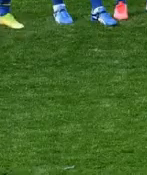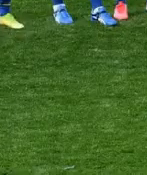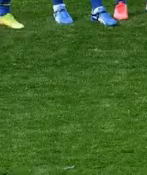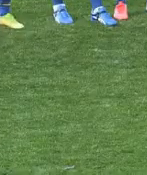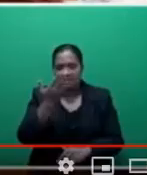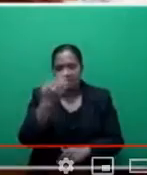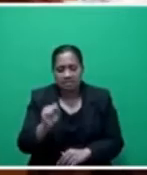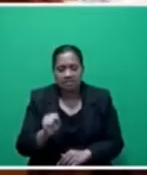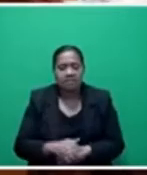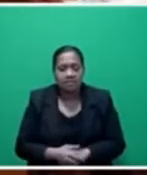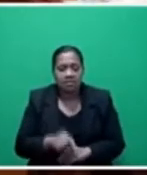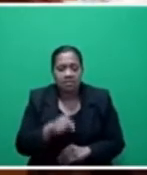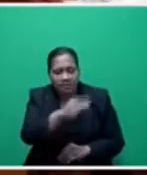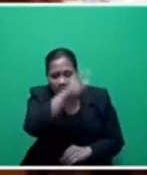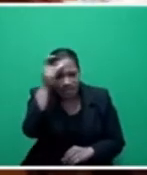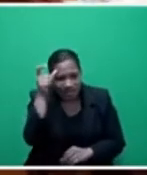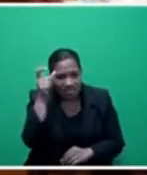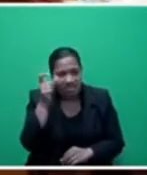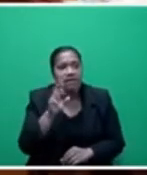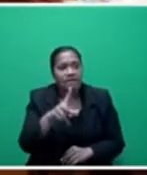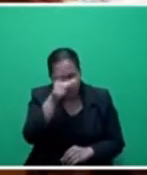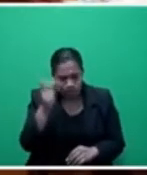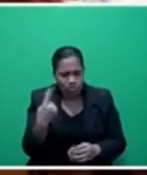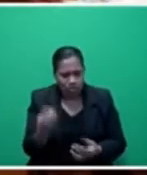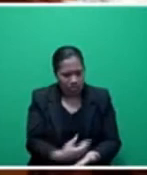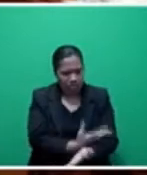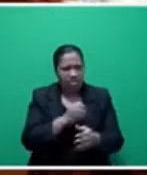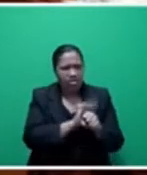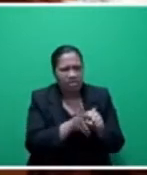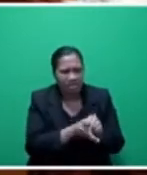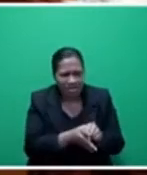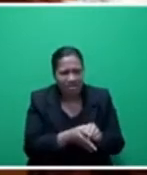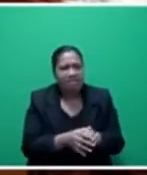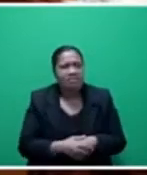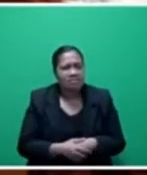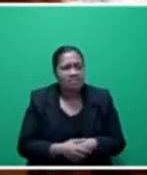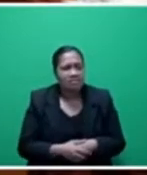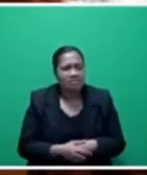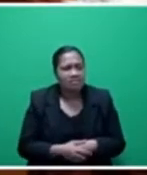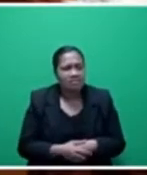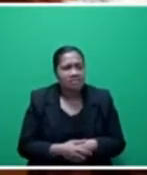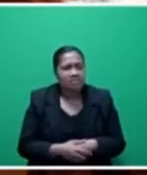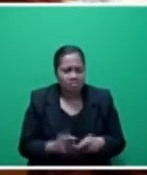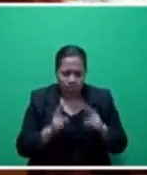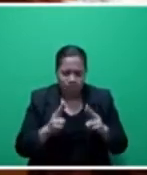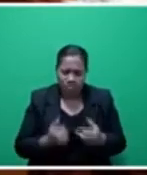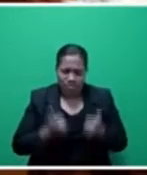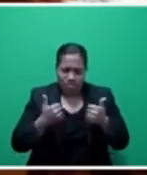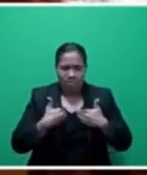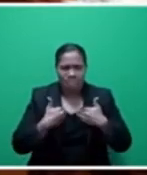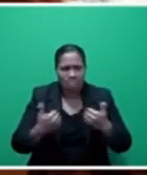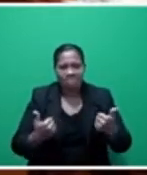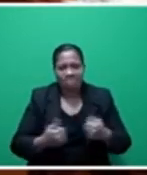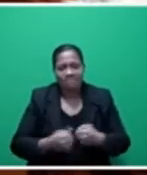prayers go out to the nurse and for the nurse who has contracted the virus. We wish her a good recovery. Now, coming to